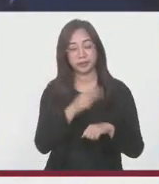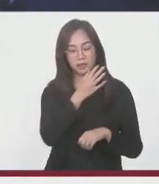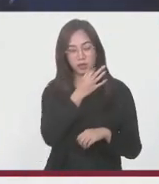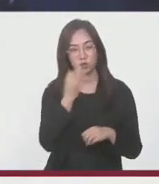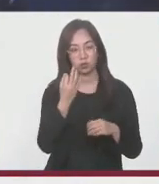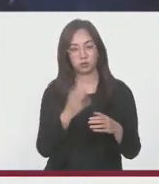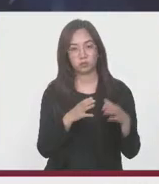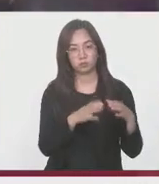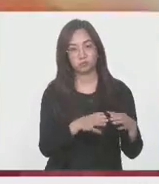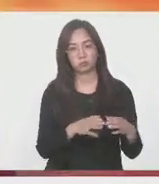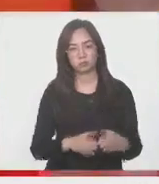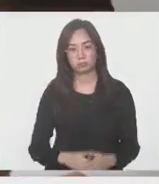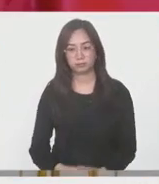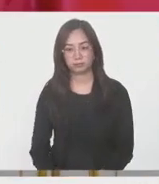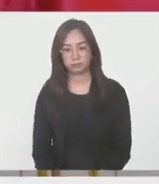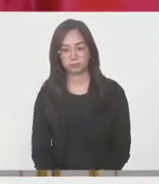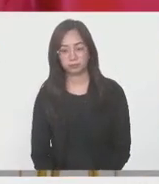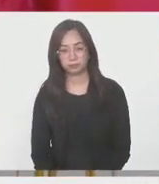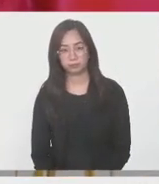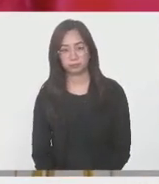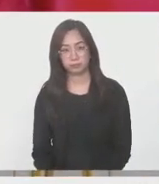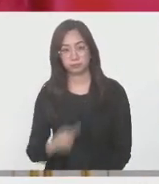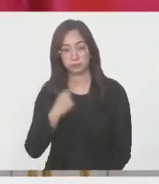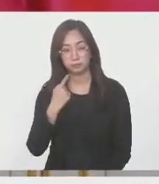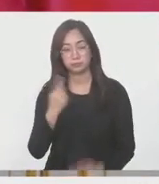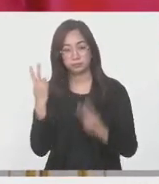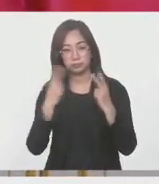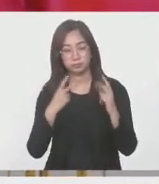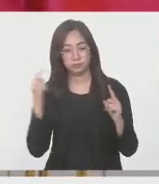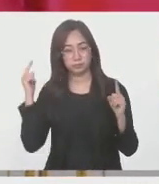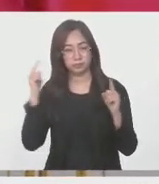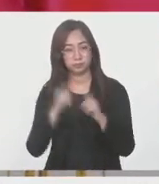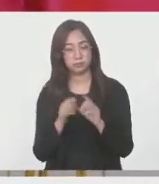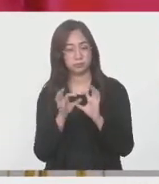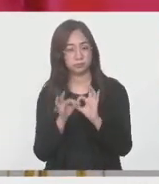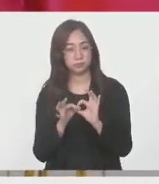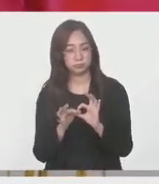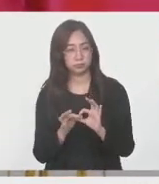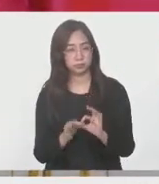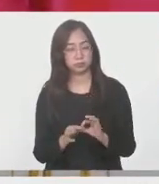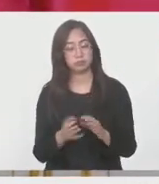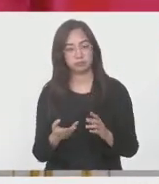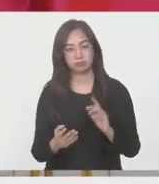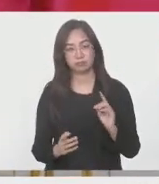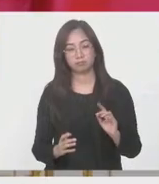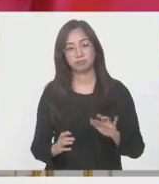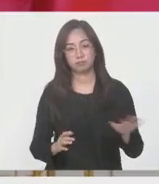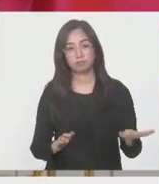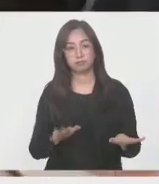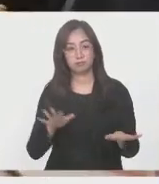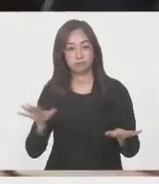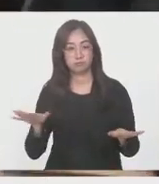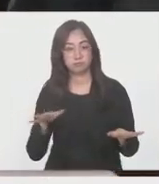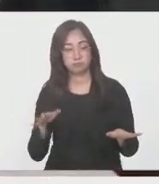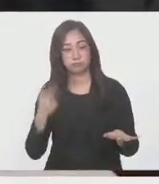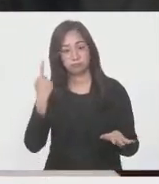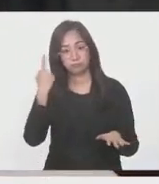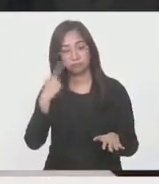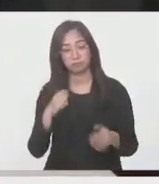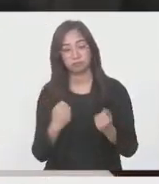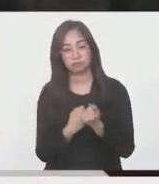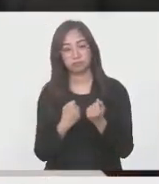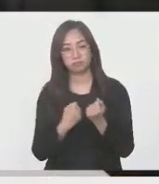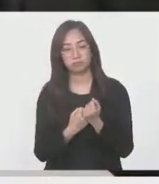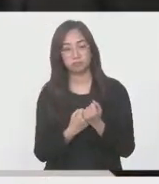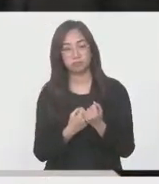sector. The said visit is aimed at establishing cooperation between the nation or the two nations to support the initiative